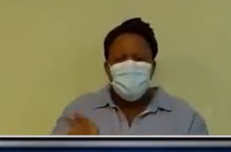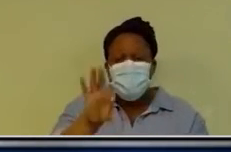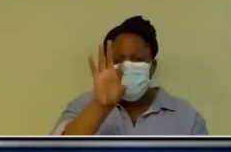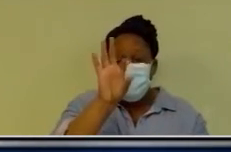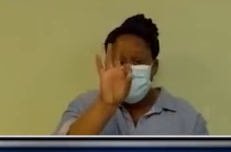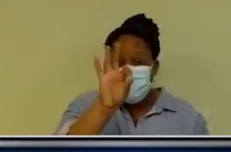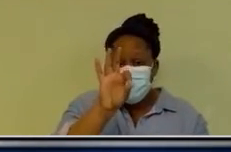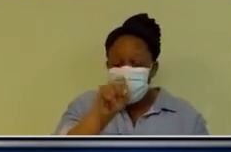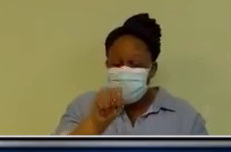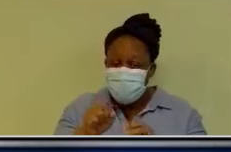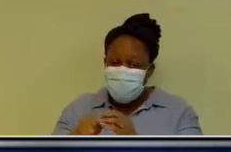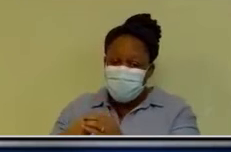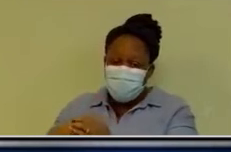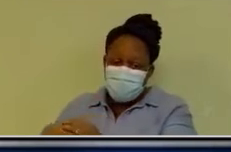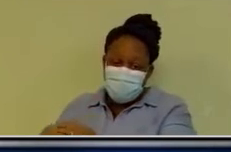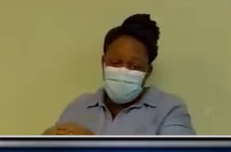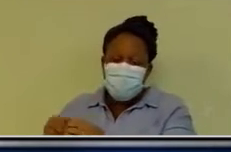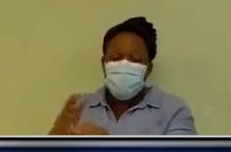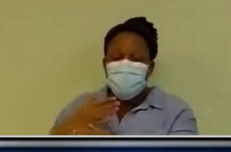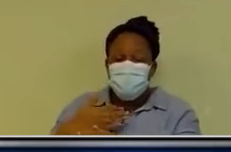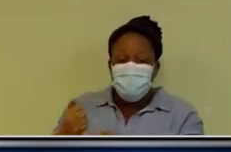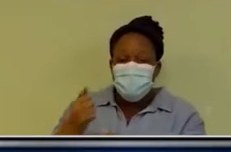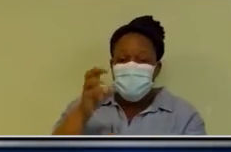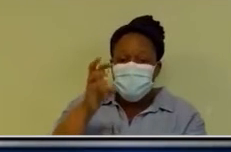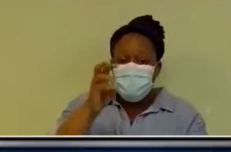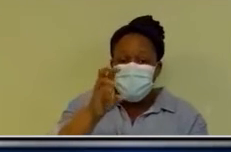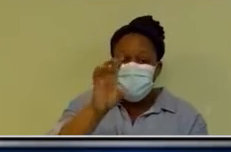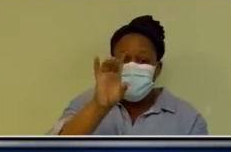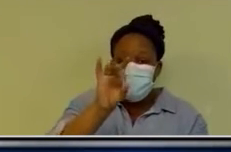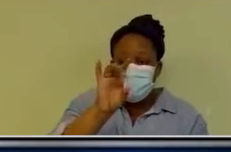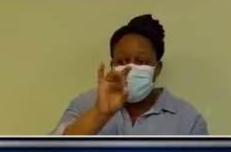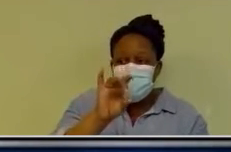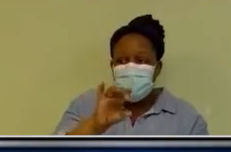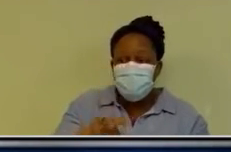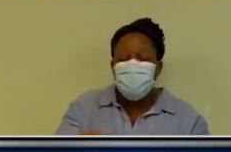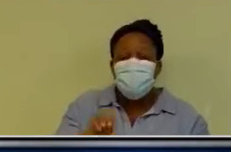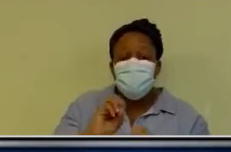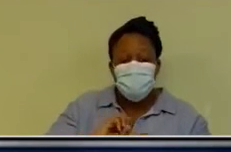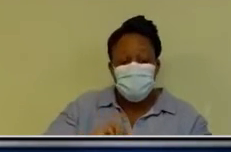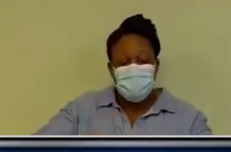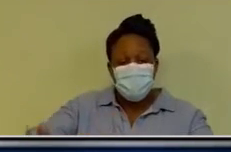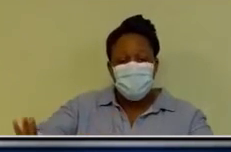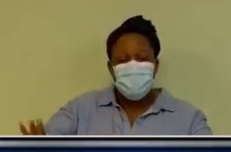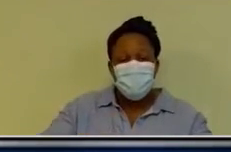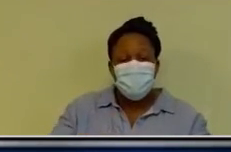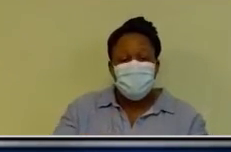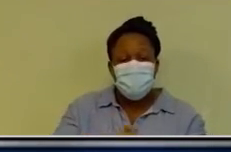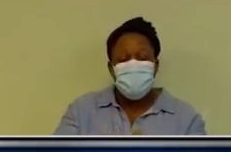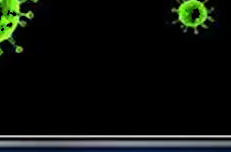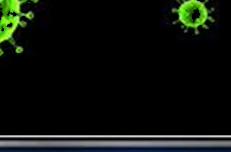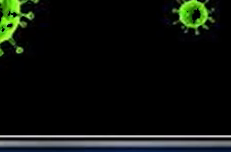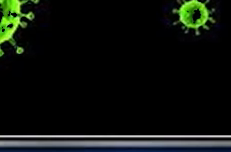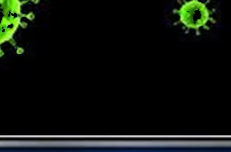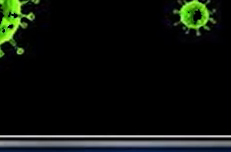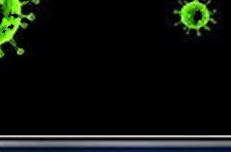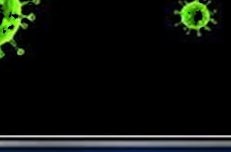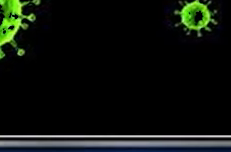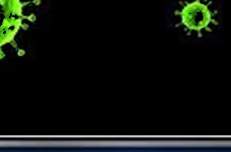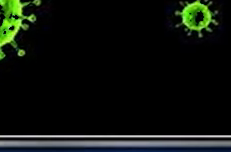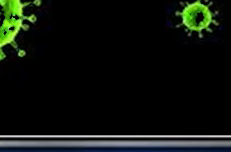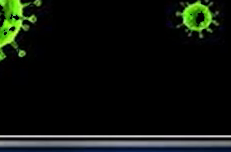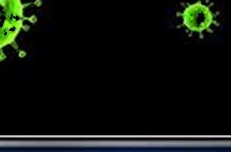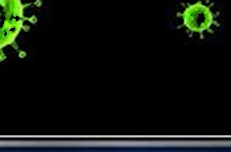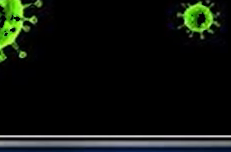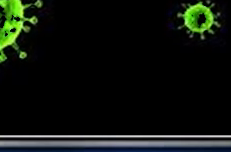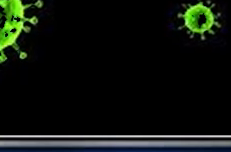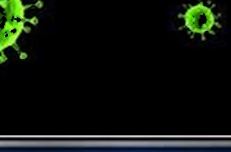remain in isolation, while 688 persons have been released from quarantine. Importantly, Dr.